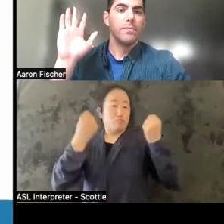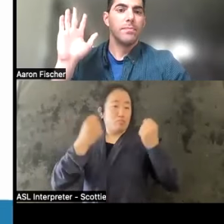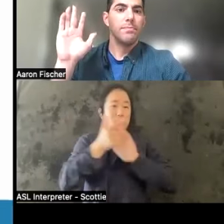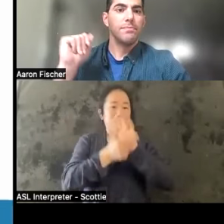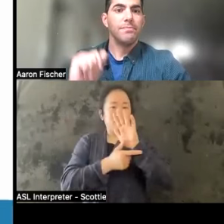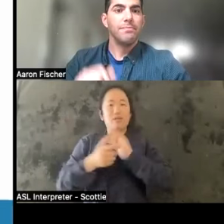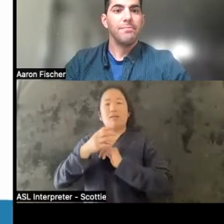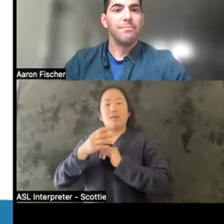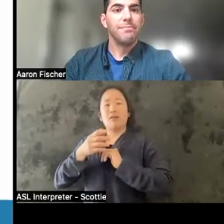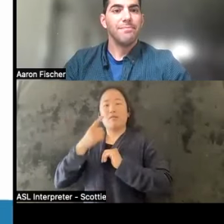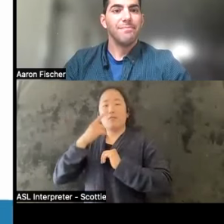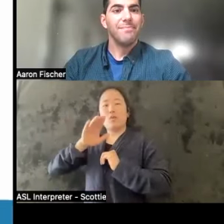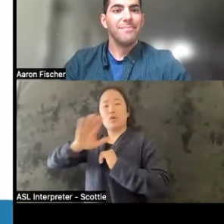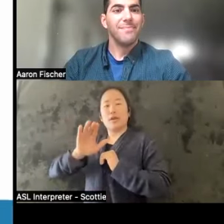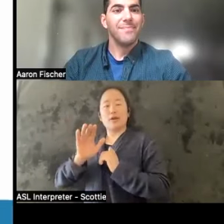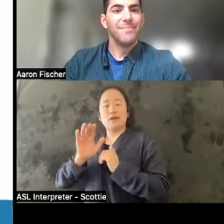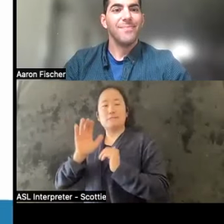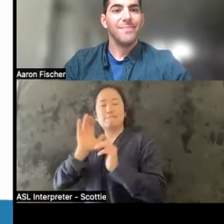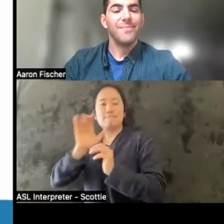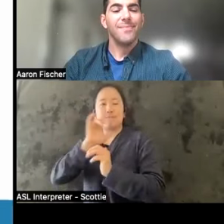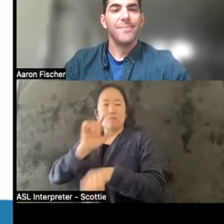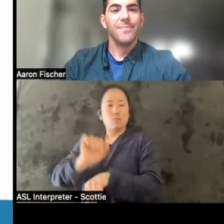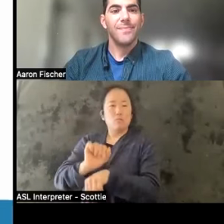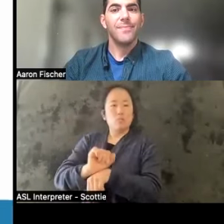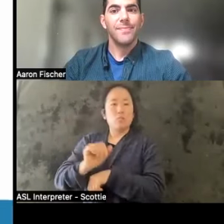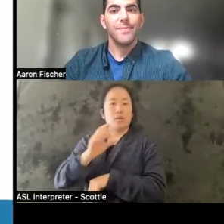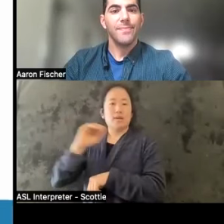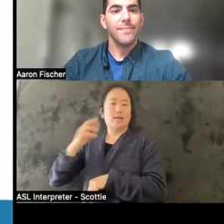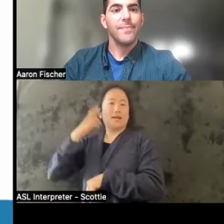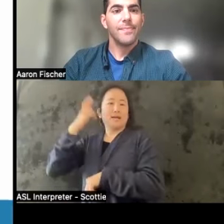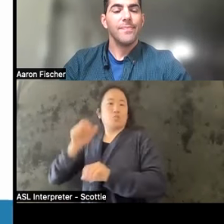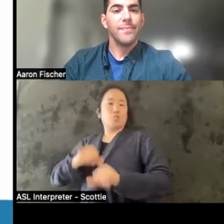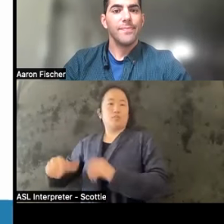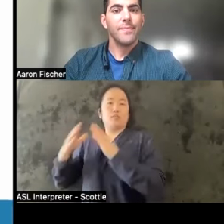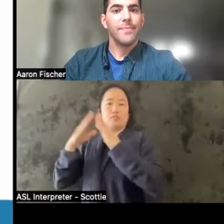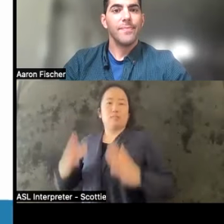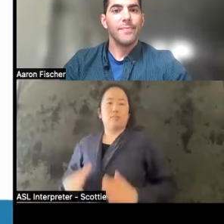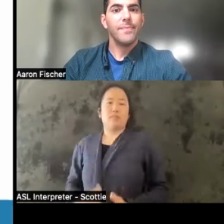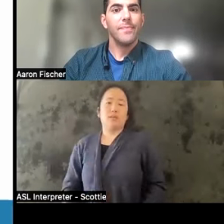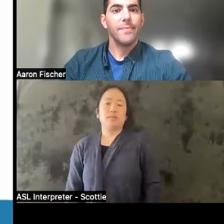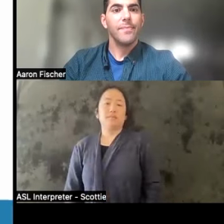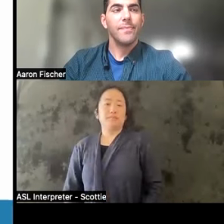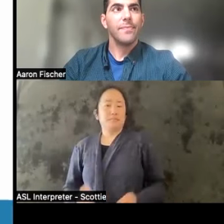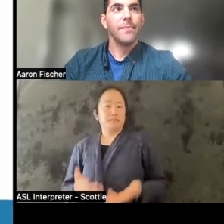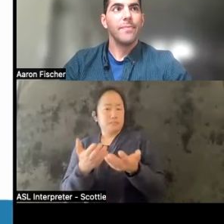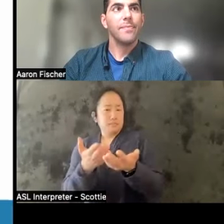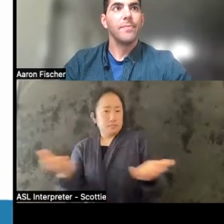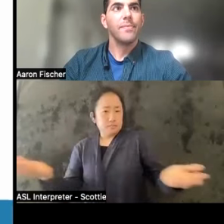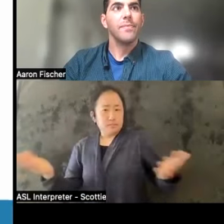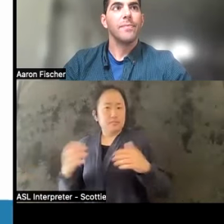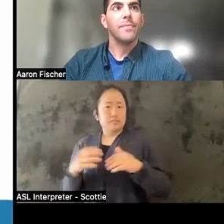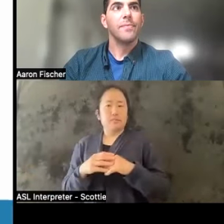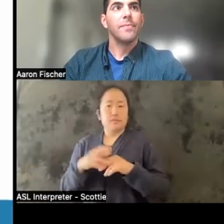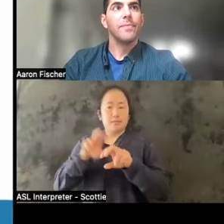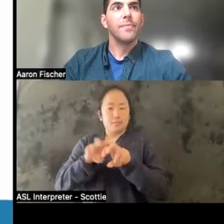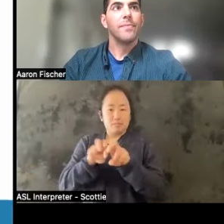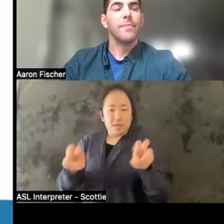I'm going to open that up and see if the panel has any thoughts on that. I am not sure, Keith, if you're focused on